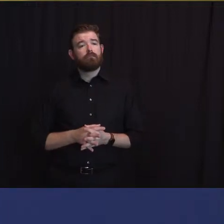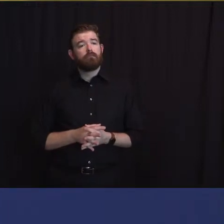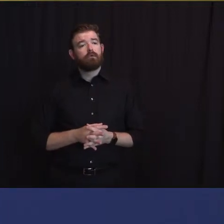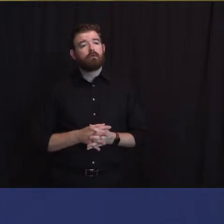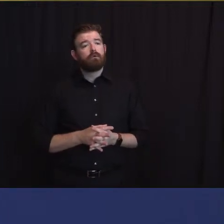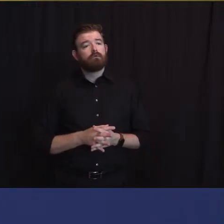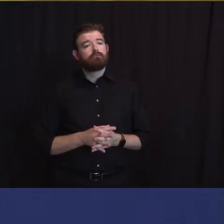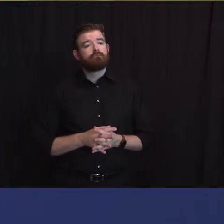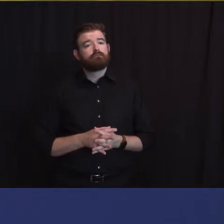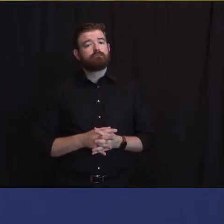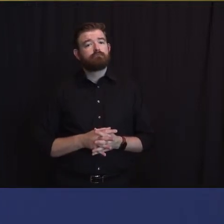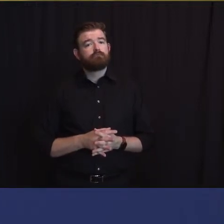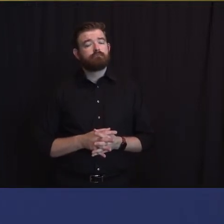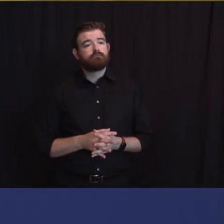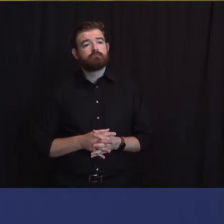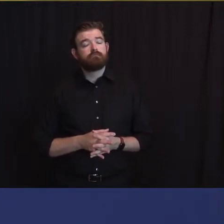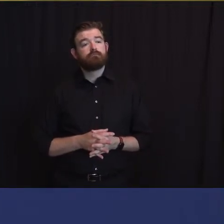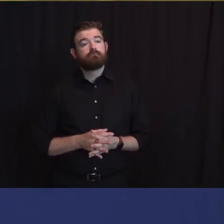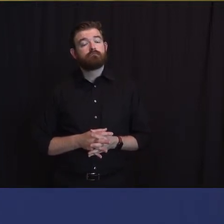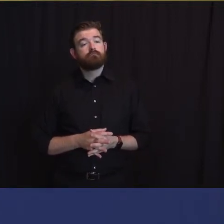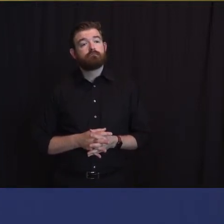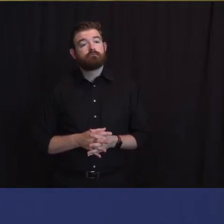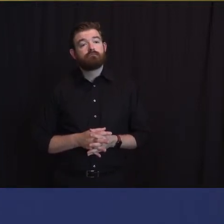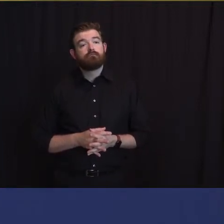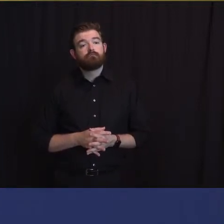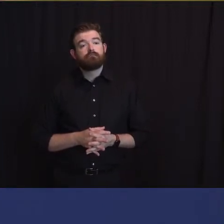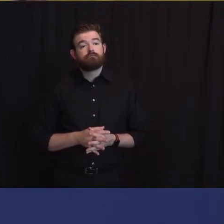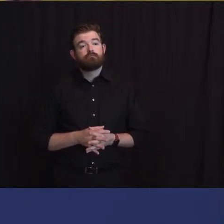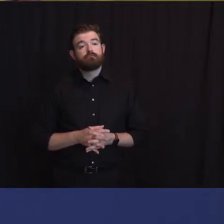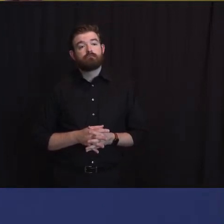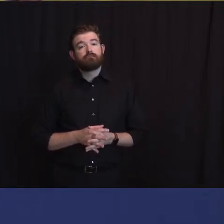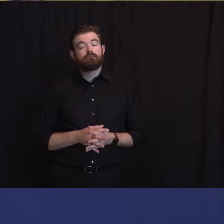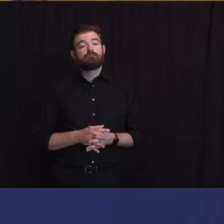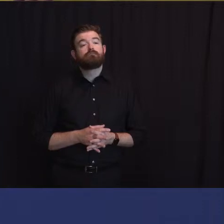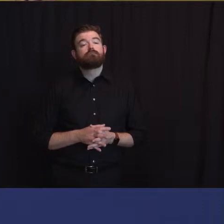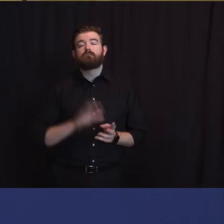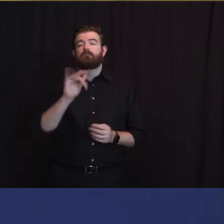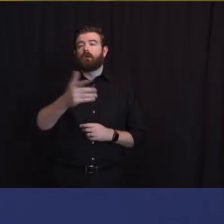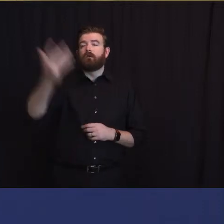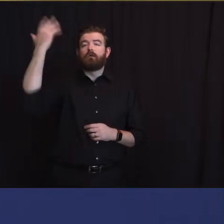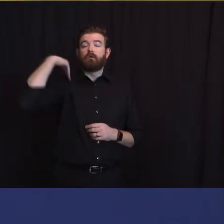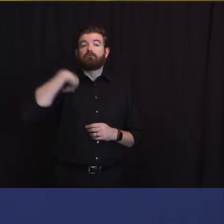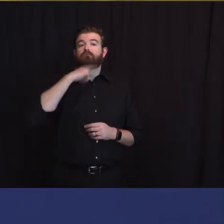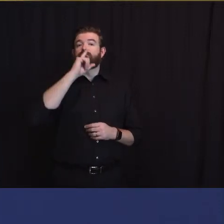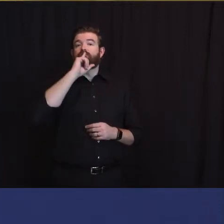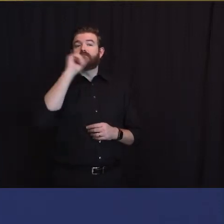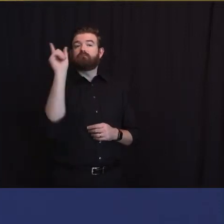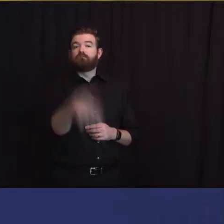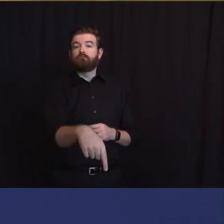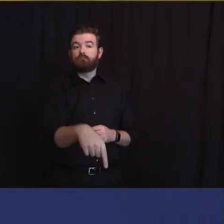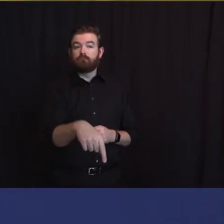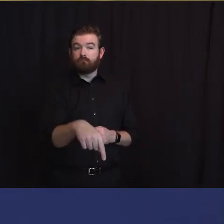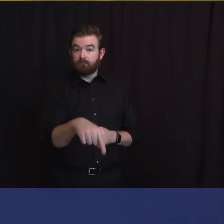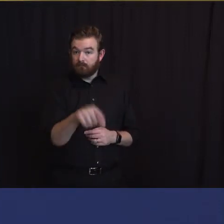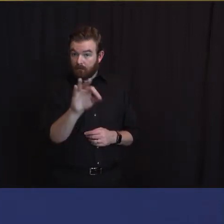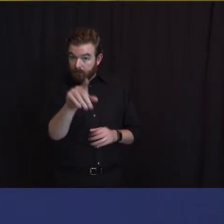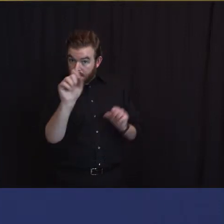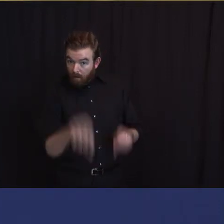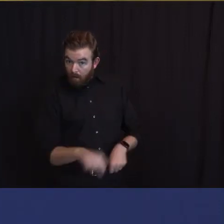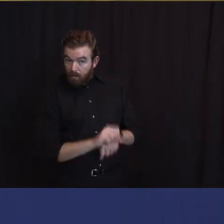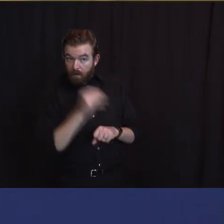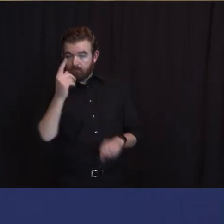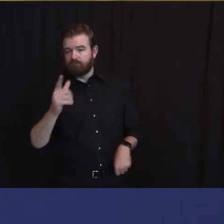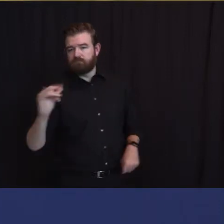summarizing. If you can work from home, figure it out and have your people work from home. We're lifting that and saying, listen,